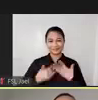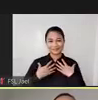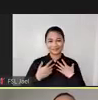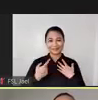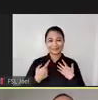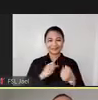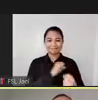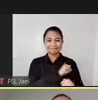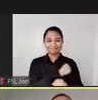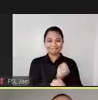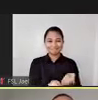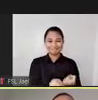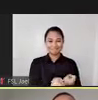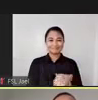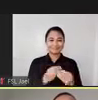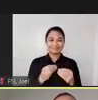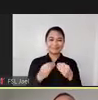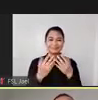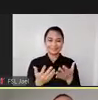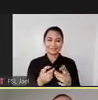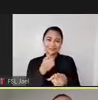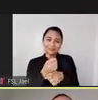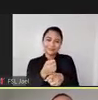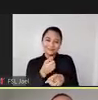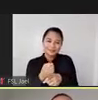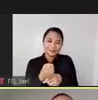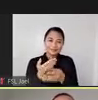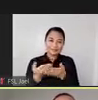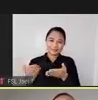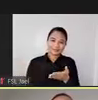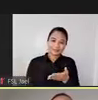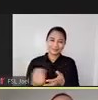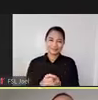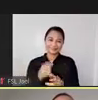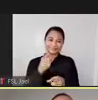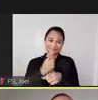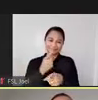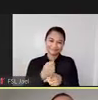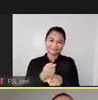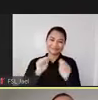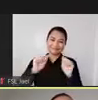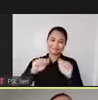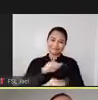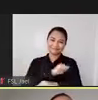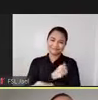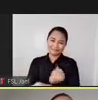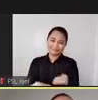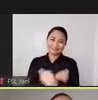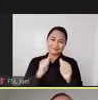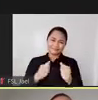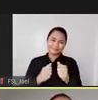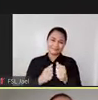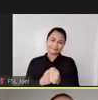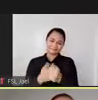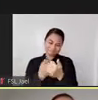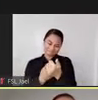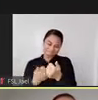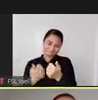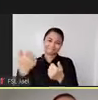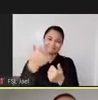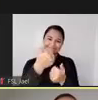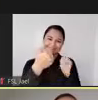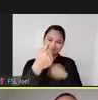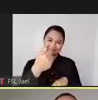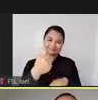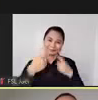issues like a pandemic. For me, the school electrification